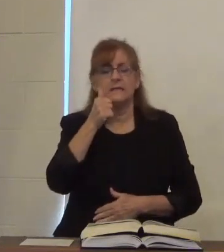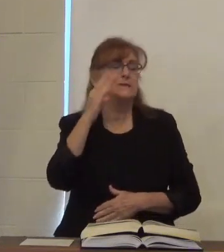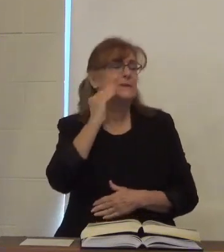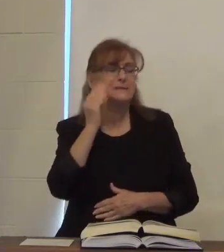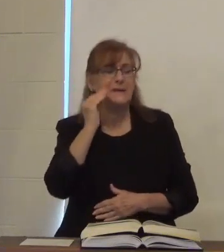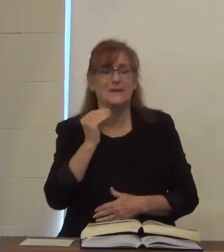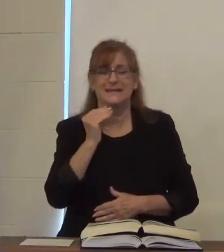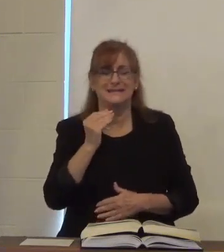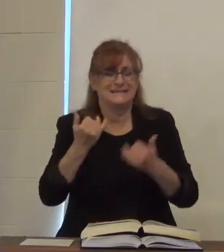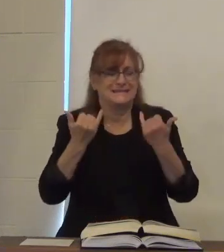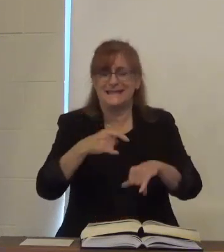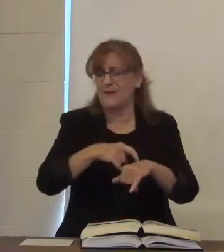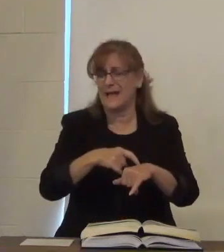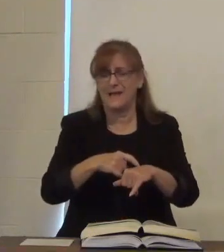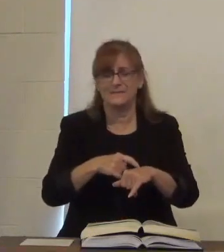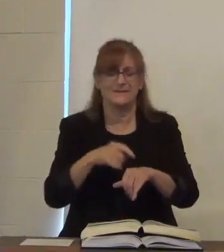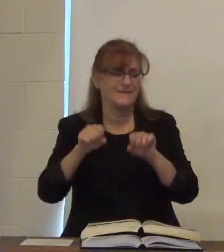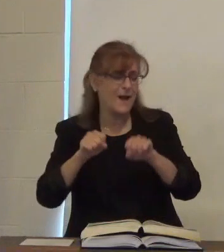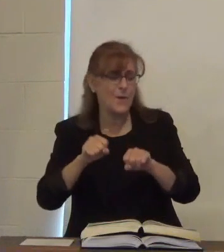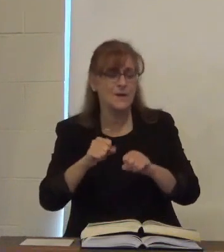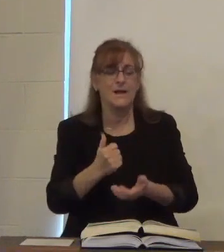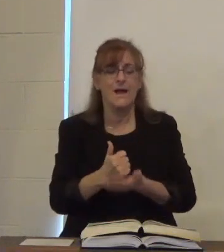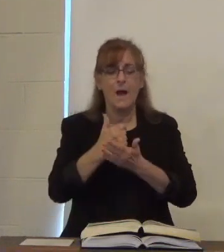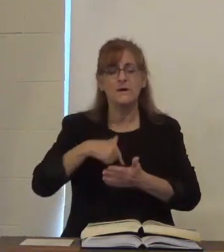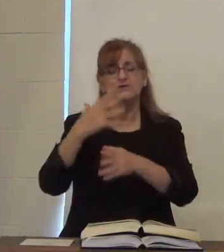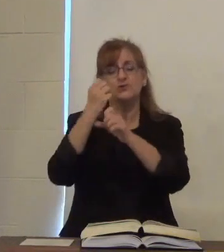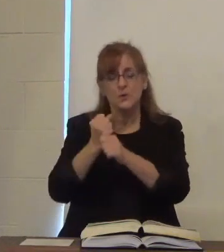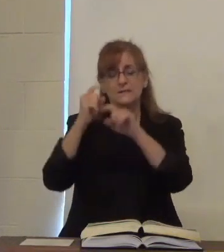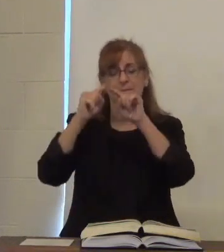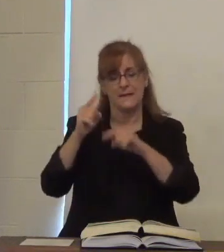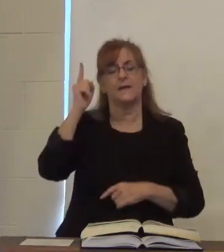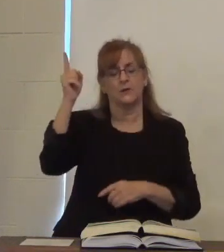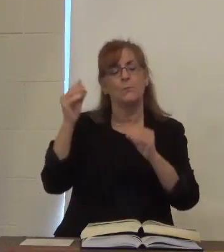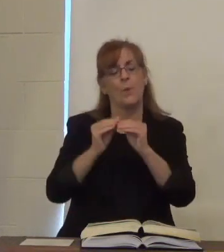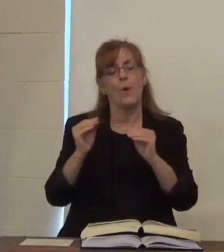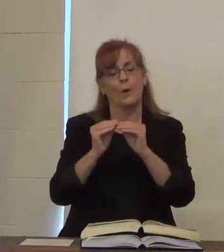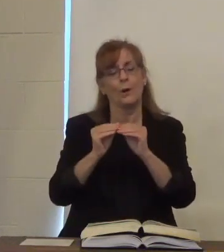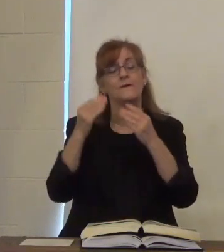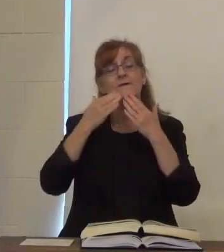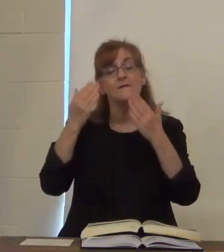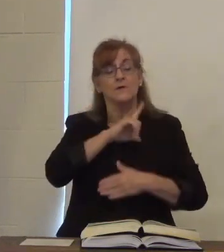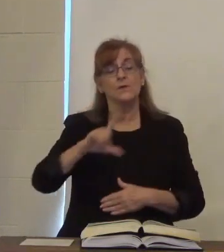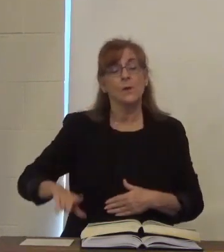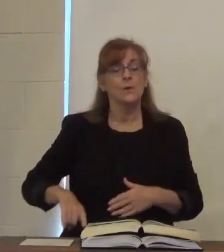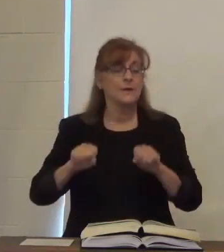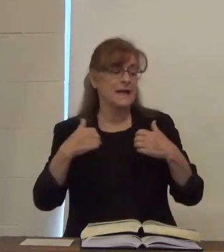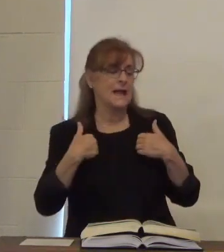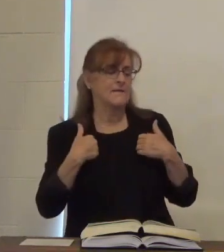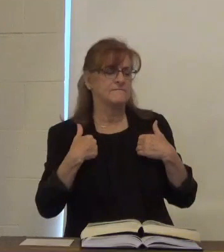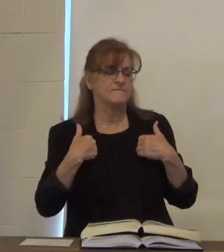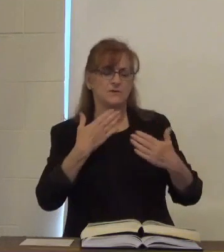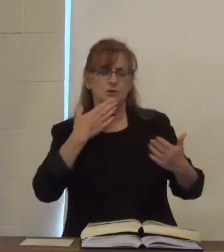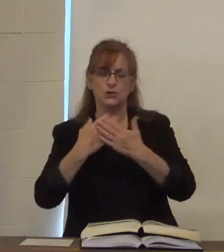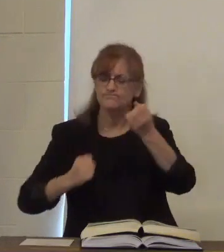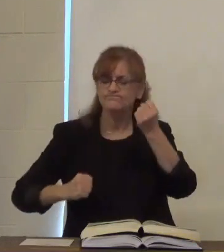these uncertainties. And so, Lord, help us to trust you. Help us to rely on you. Lord, we thank you that we can have a bedrock of